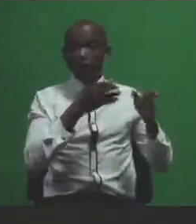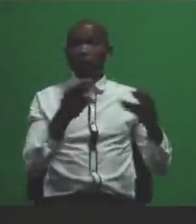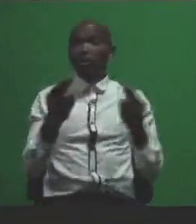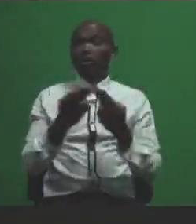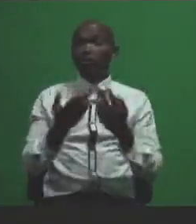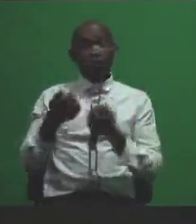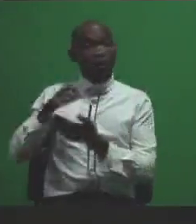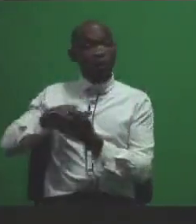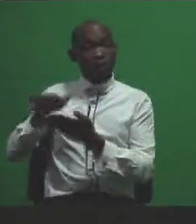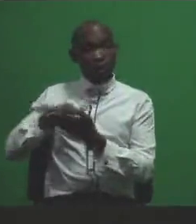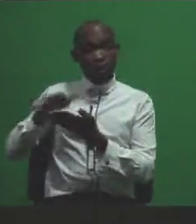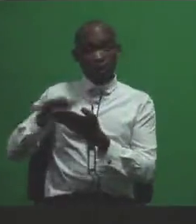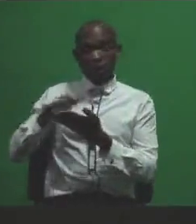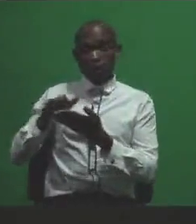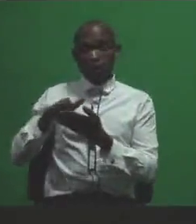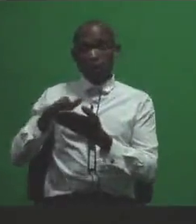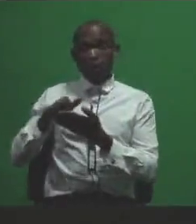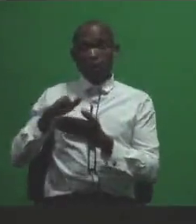state laboratory rules.